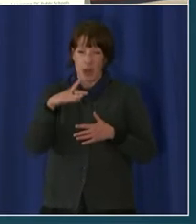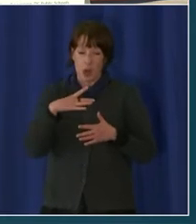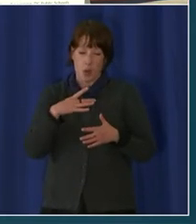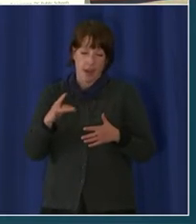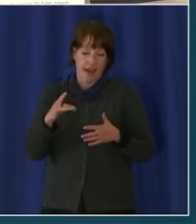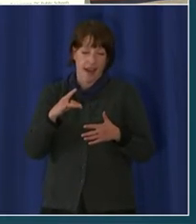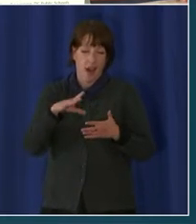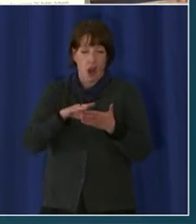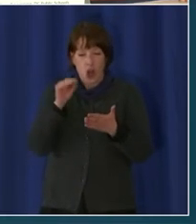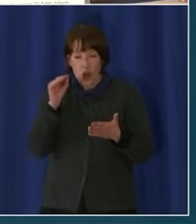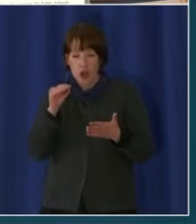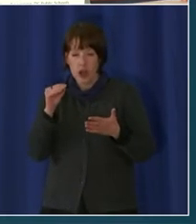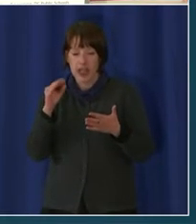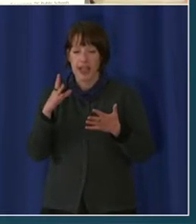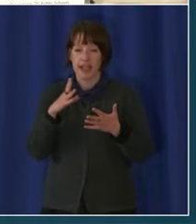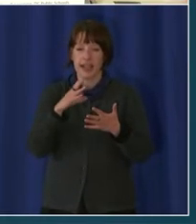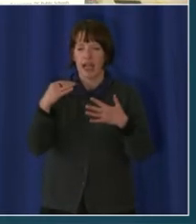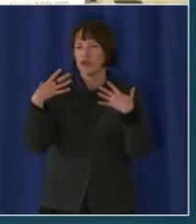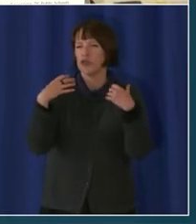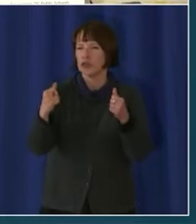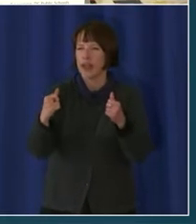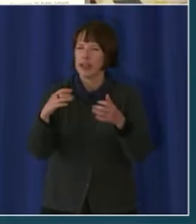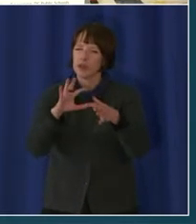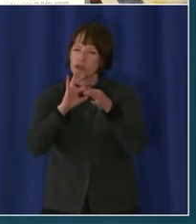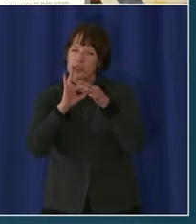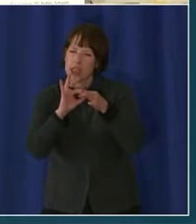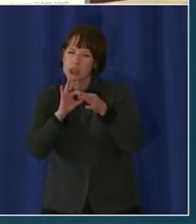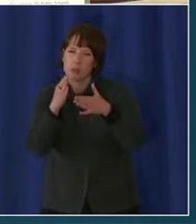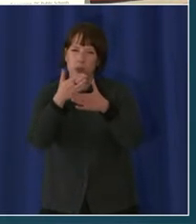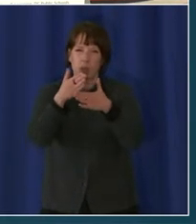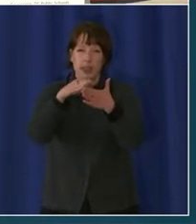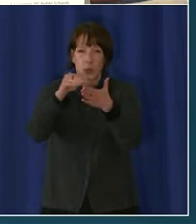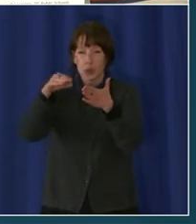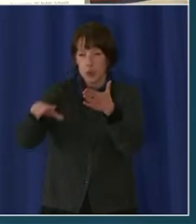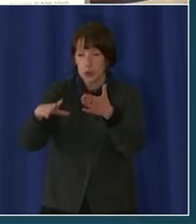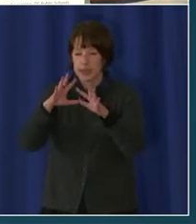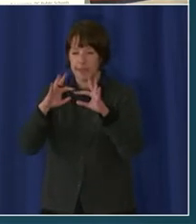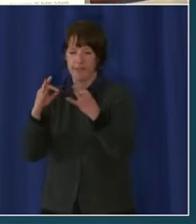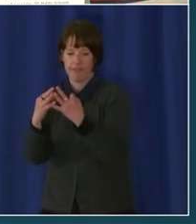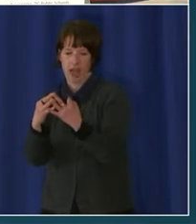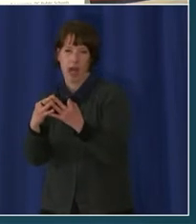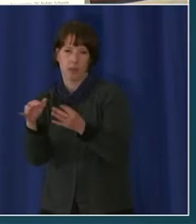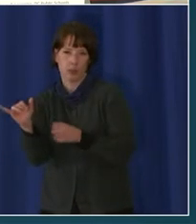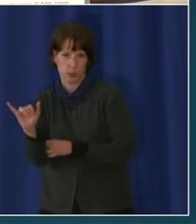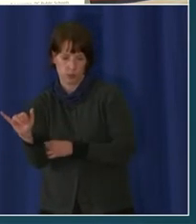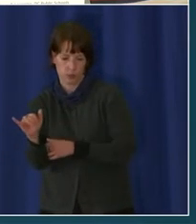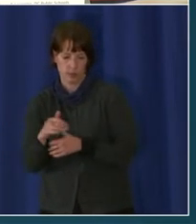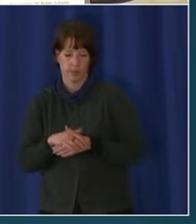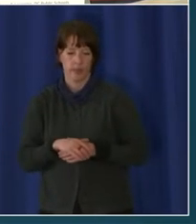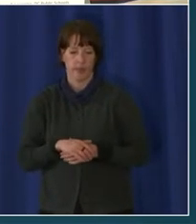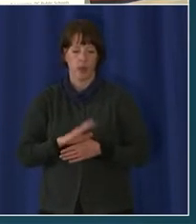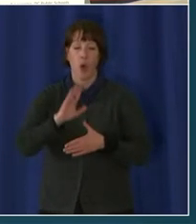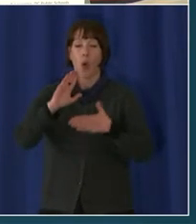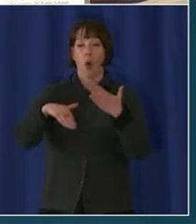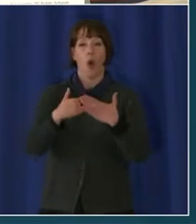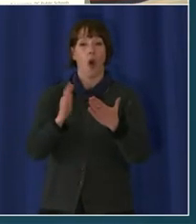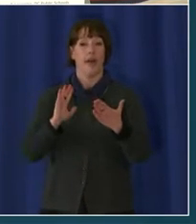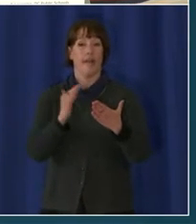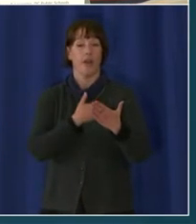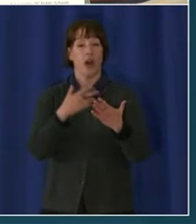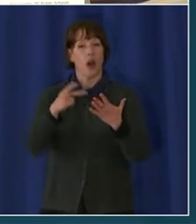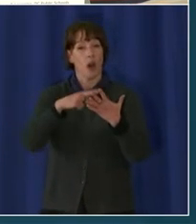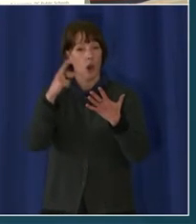said, learning and enrichment, but also strengthening those relationships between students and families. And all of our